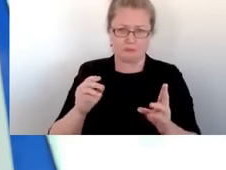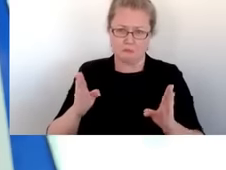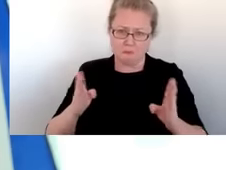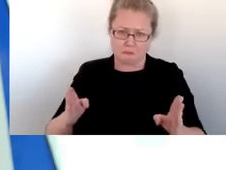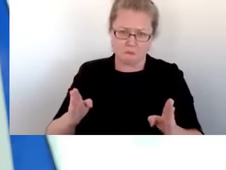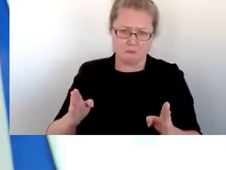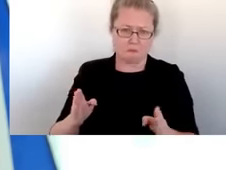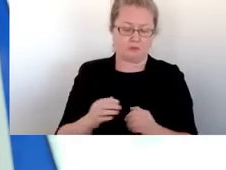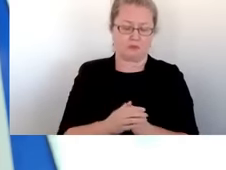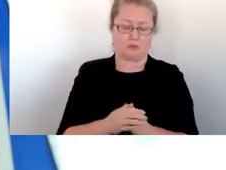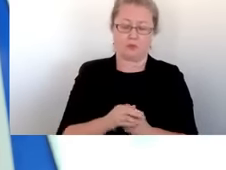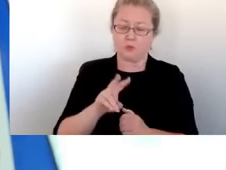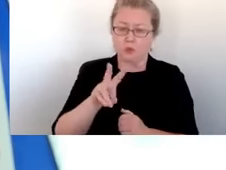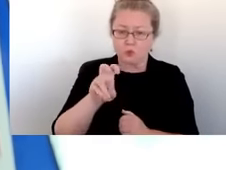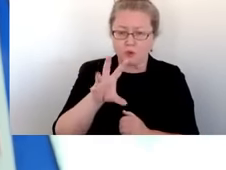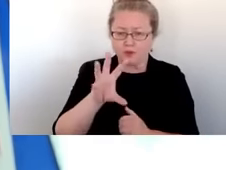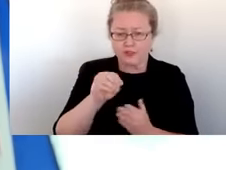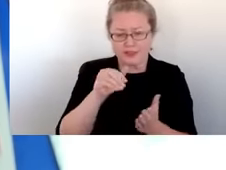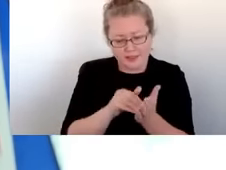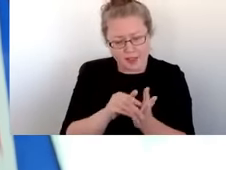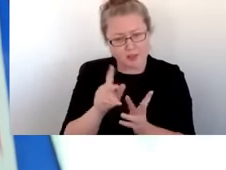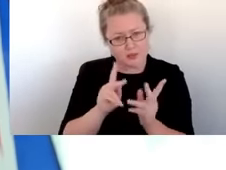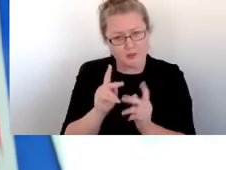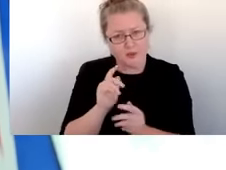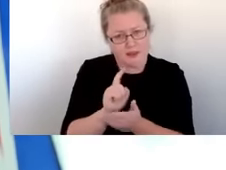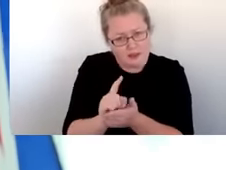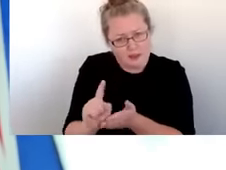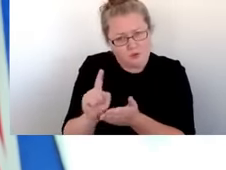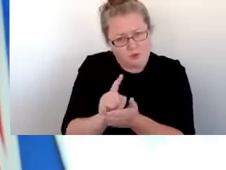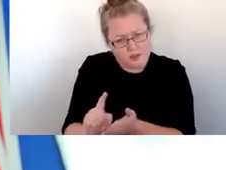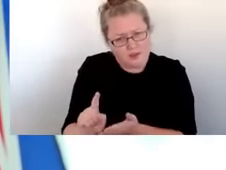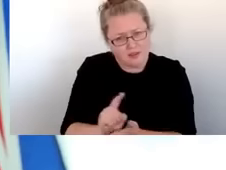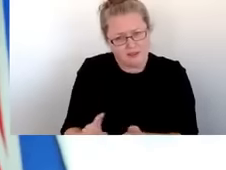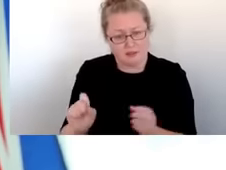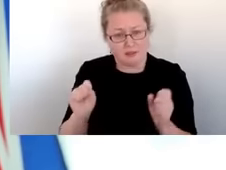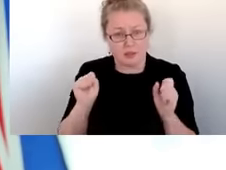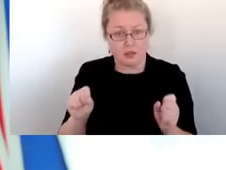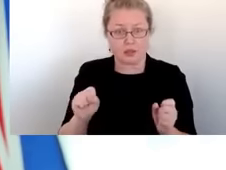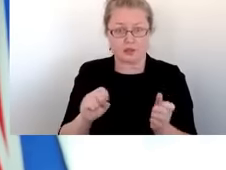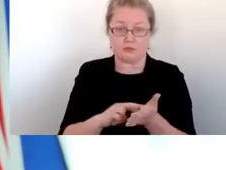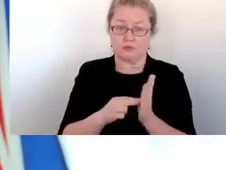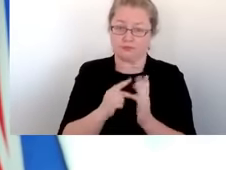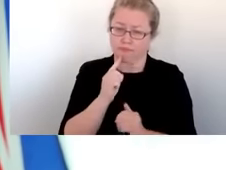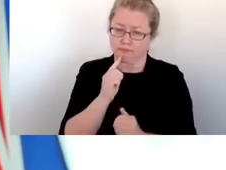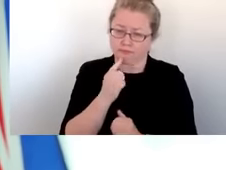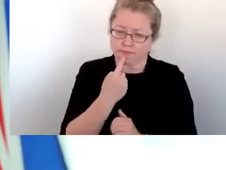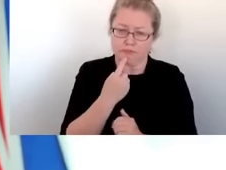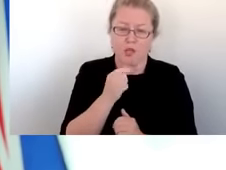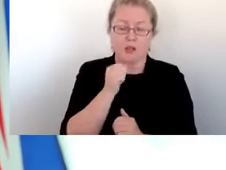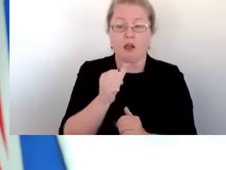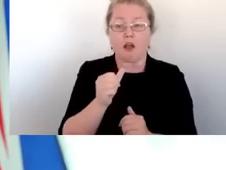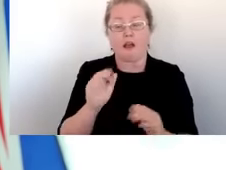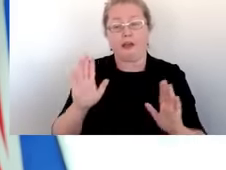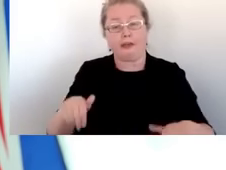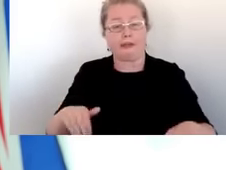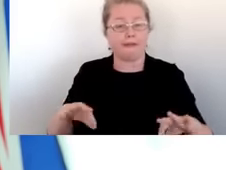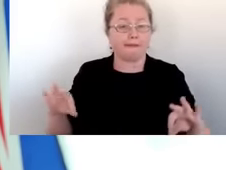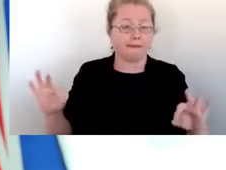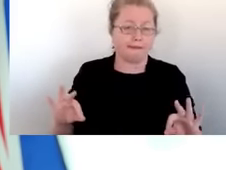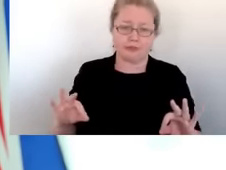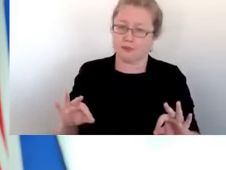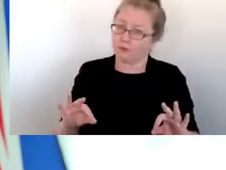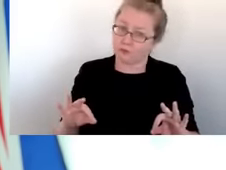to vaccinate between 250,000 and 280,000 people a week. That's an enormous effort by our